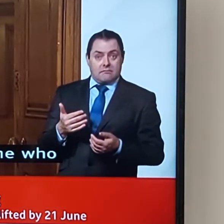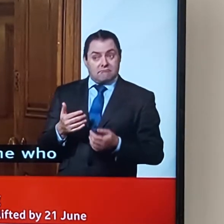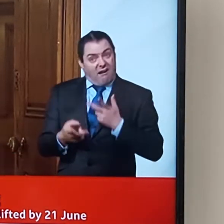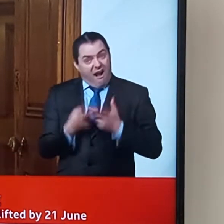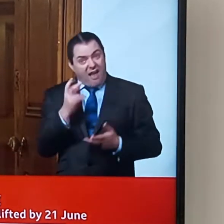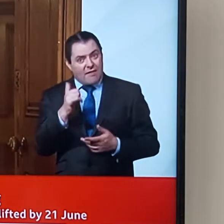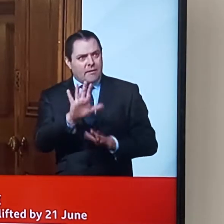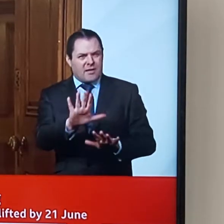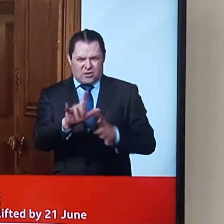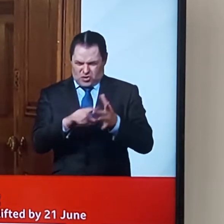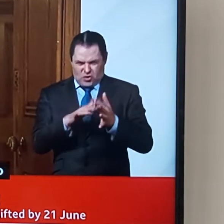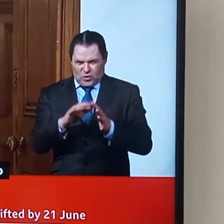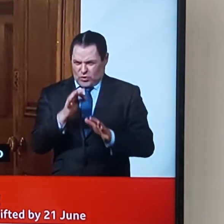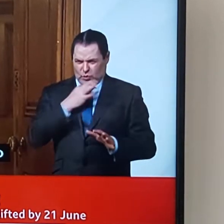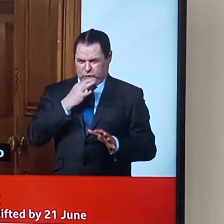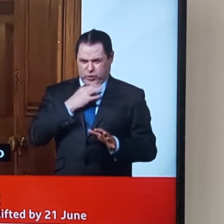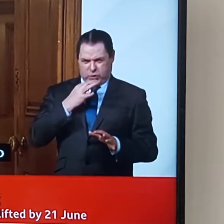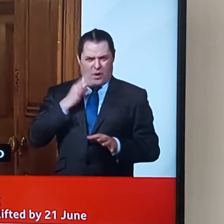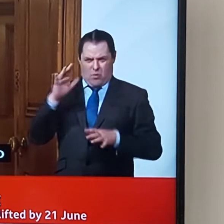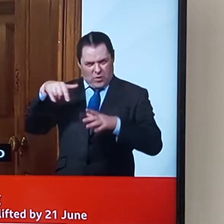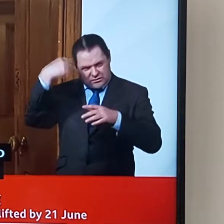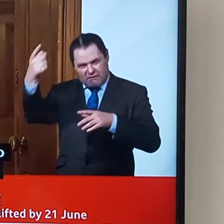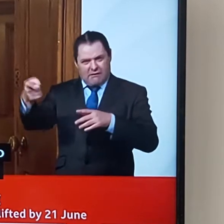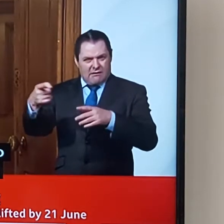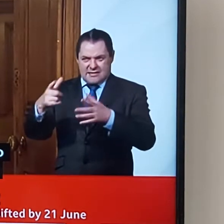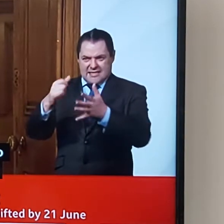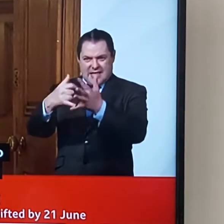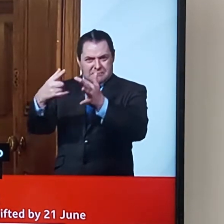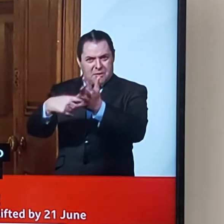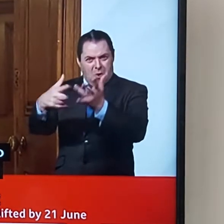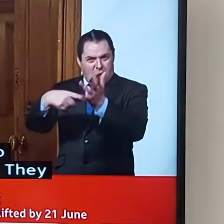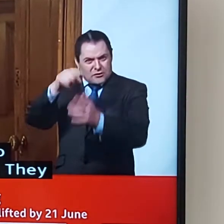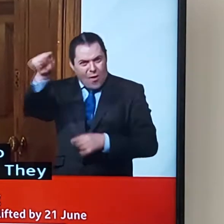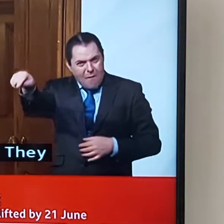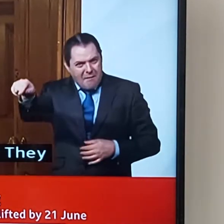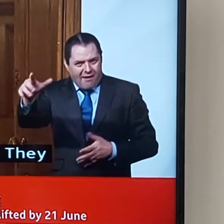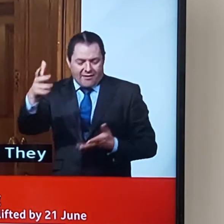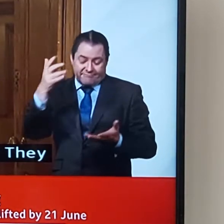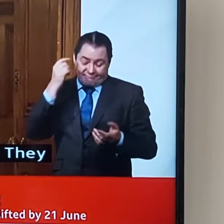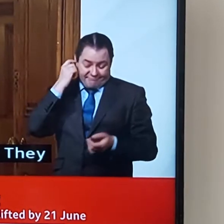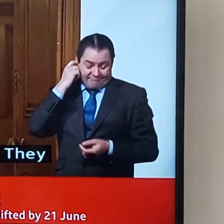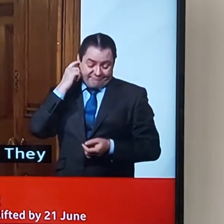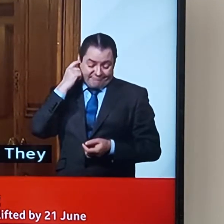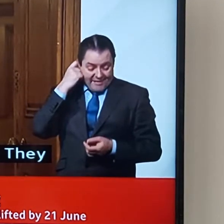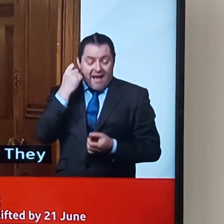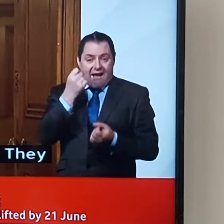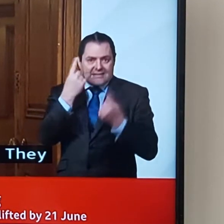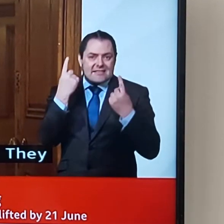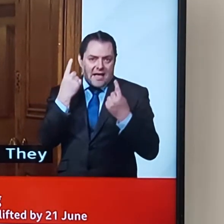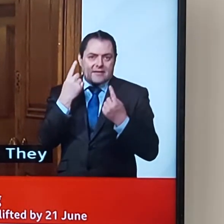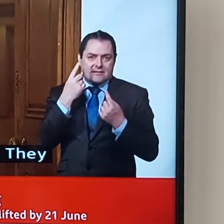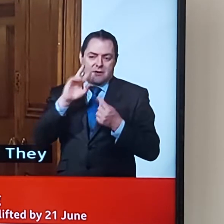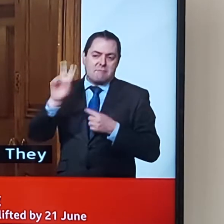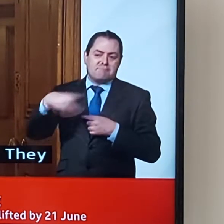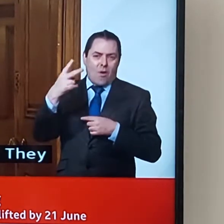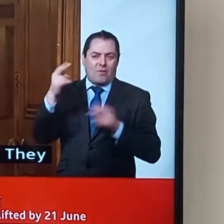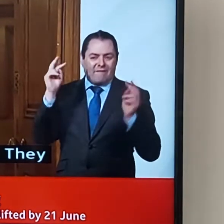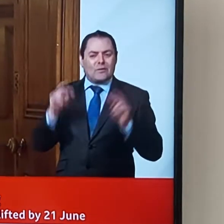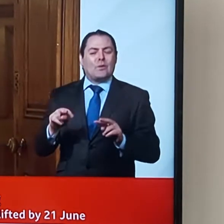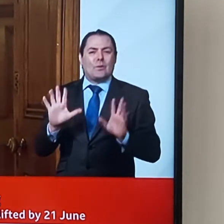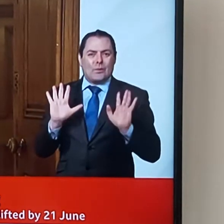slow lane. And I understand both points of view, and I sympathise, because levels of